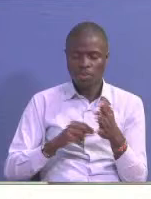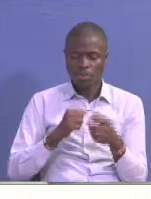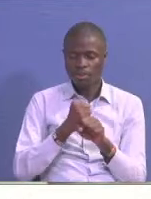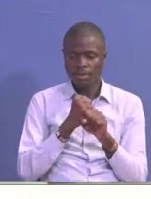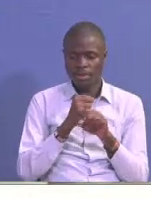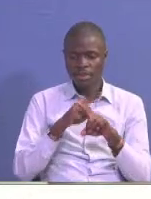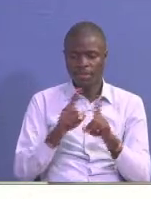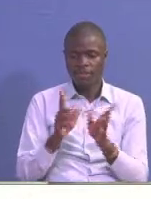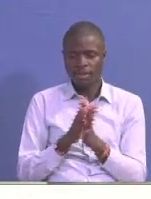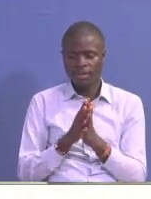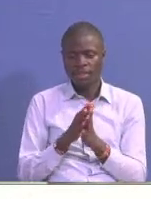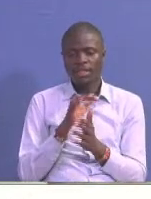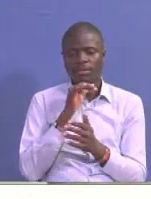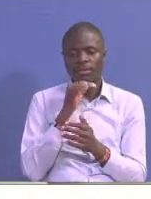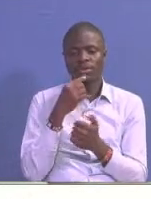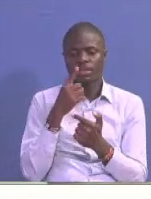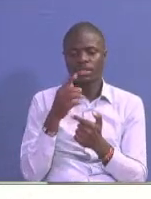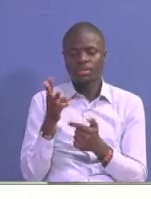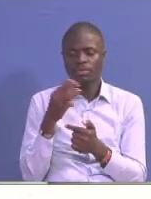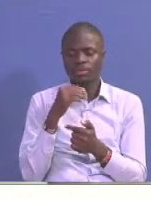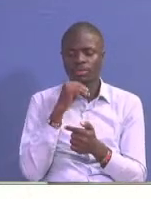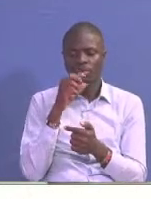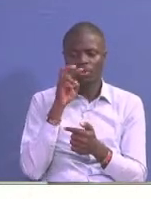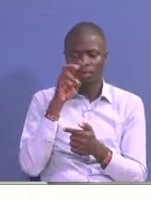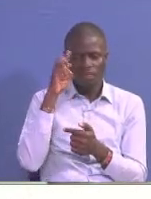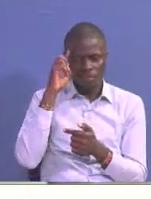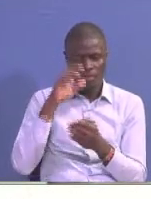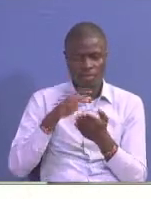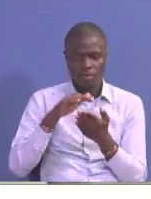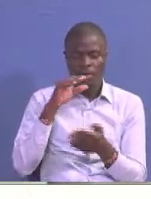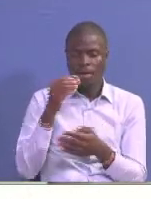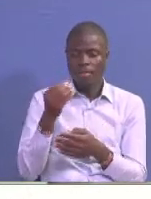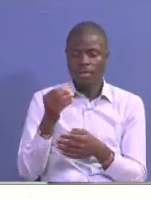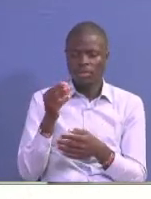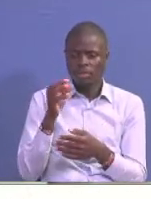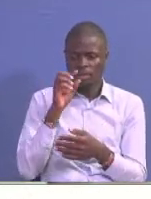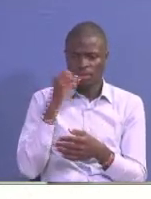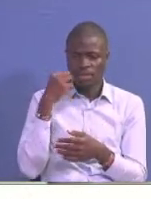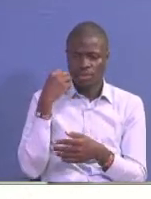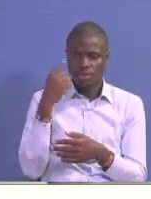difference. I'm not saying we should not look for more funding. We should.